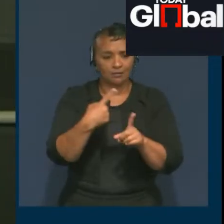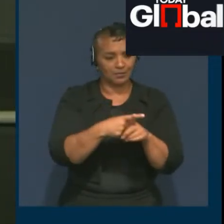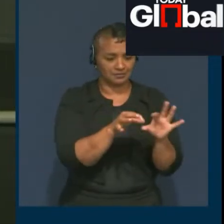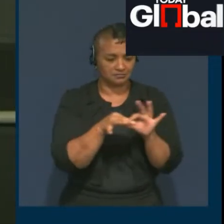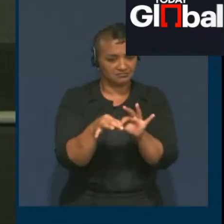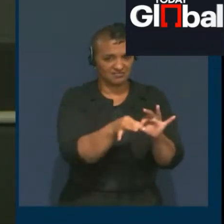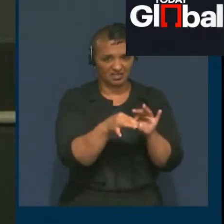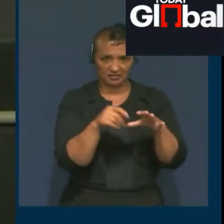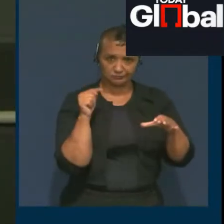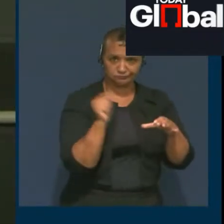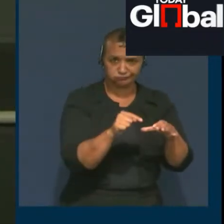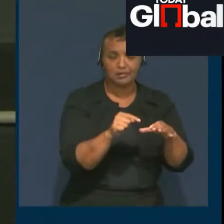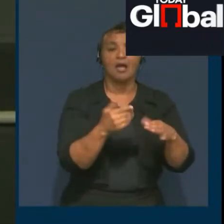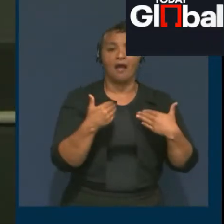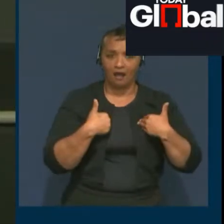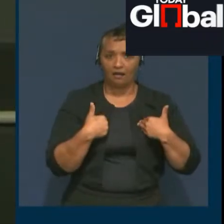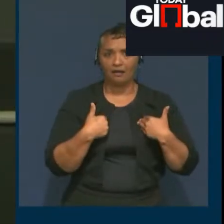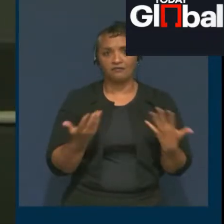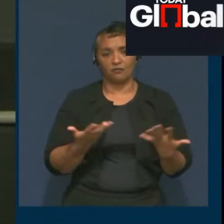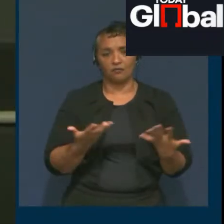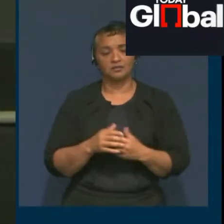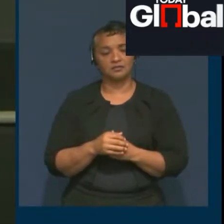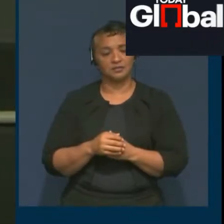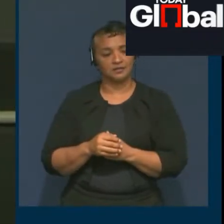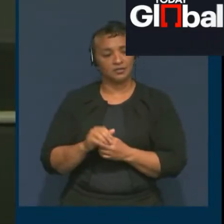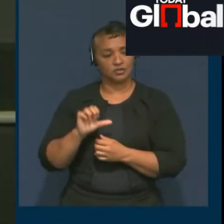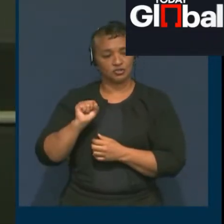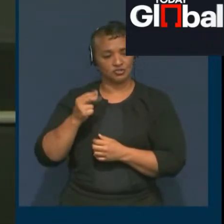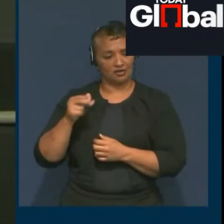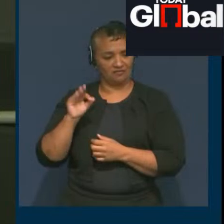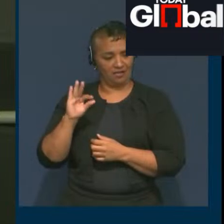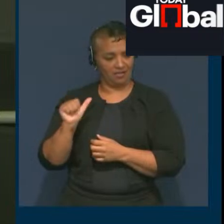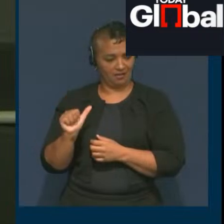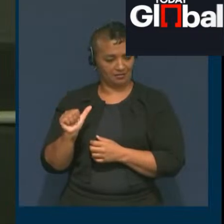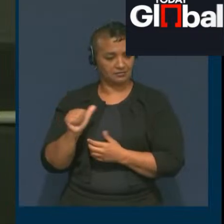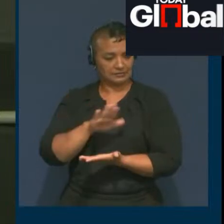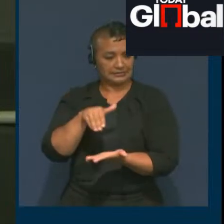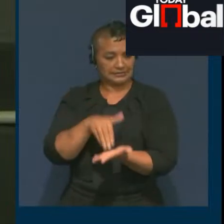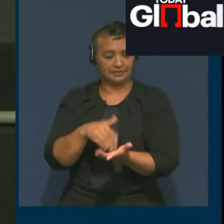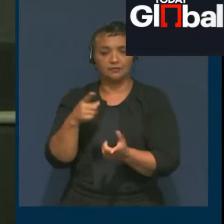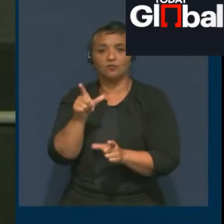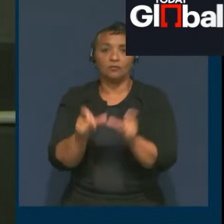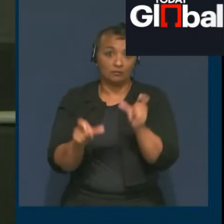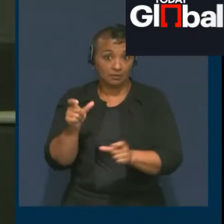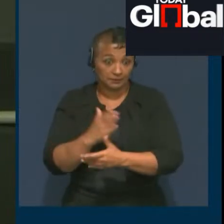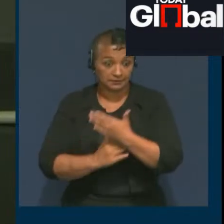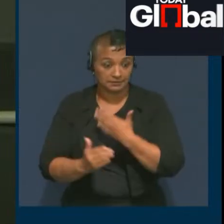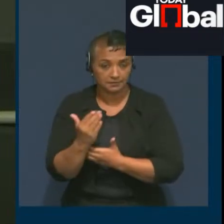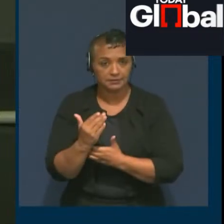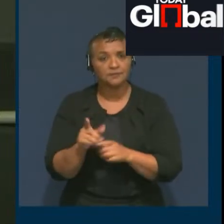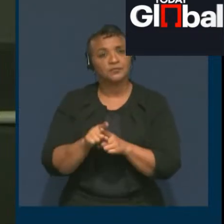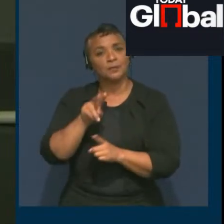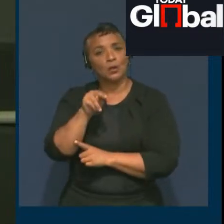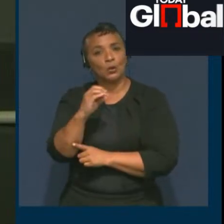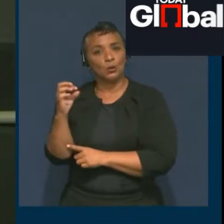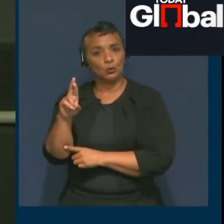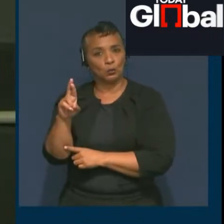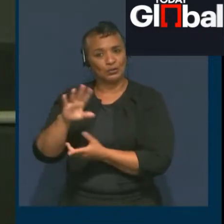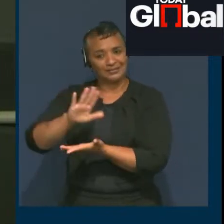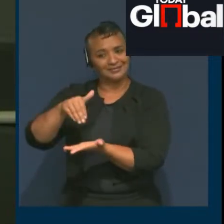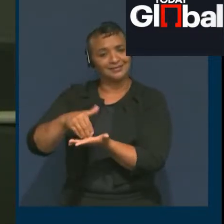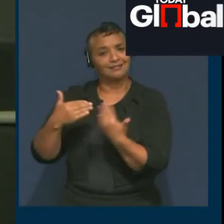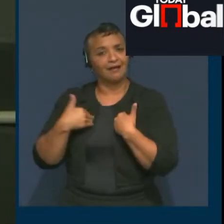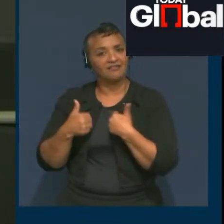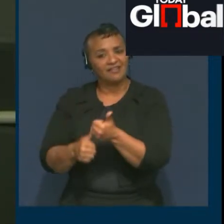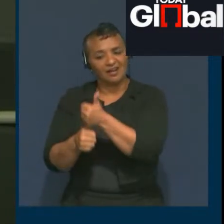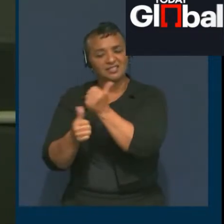foremost among them the Shafallah Center for Persons with Disabilities and the Noor Center for the Blind, together with the Assistive Technology